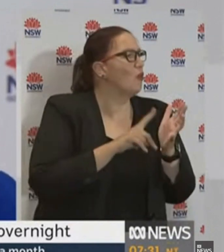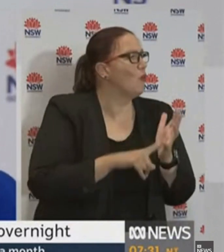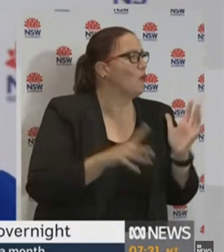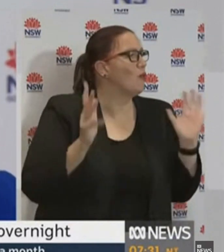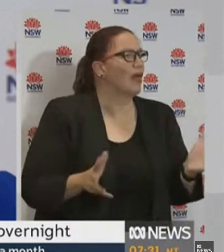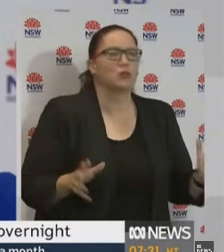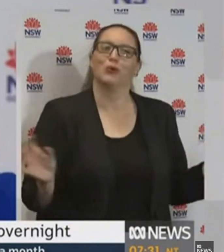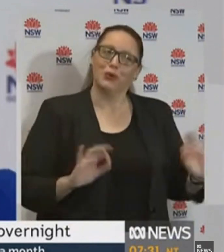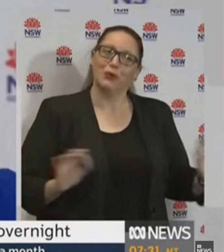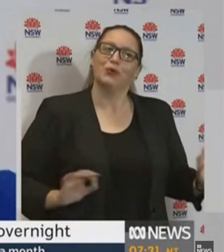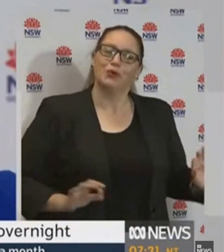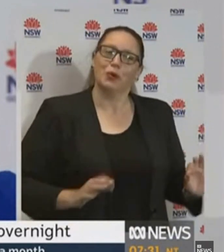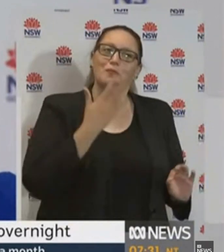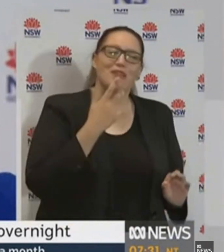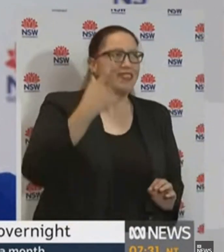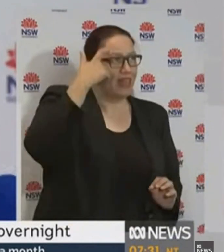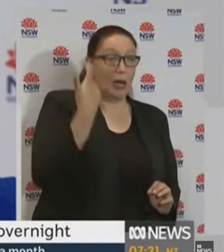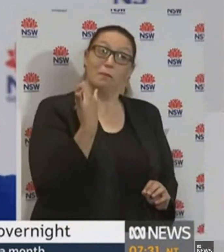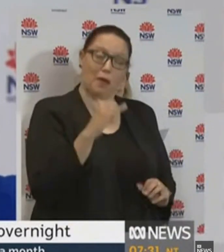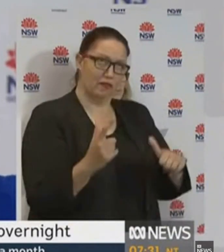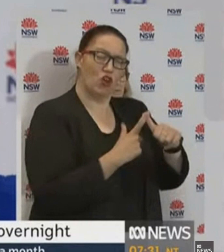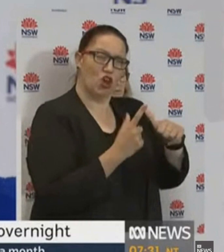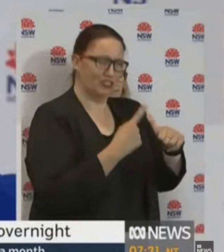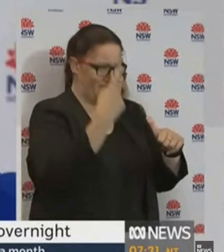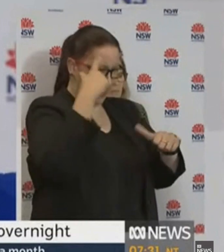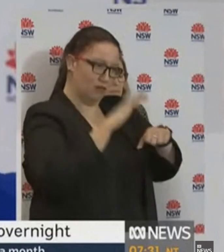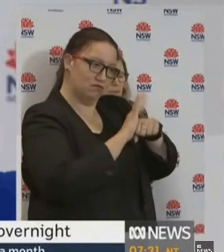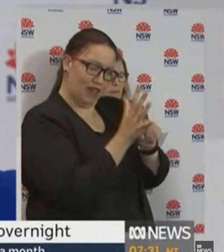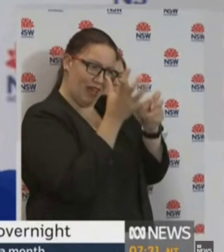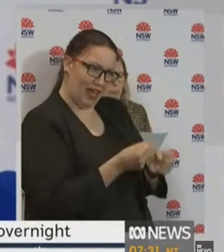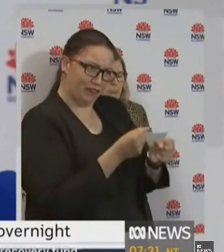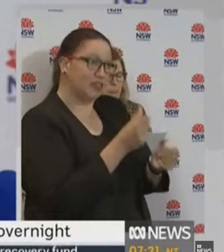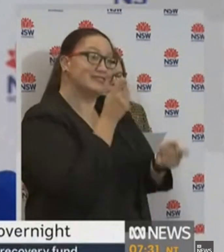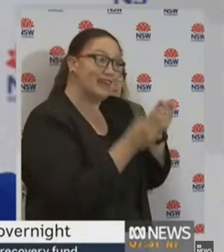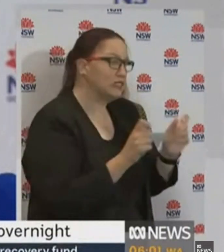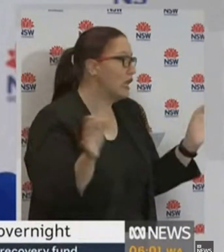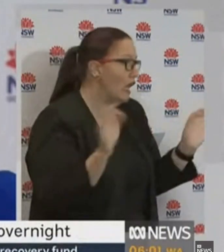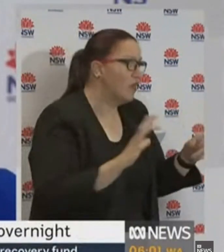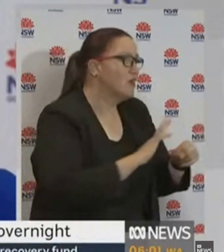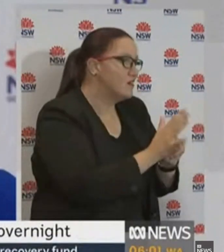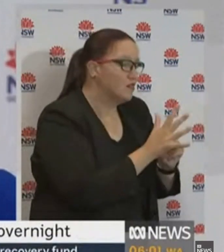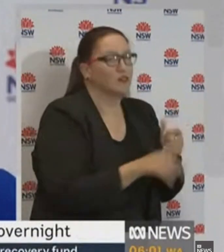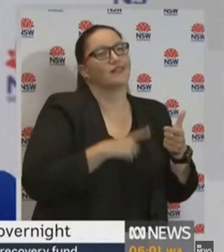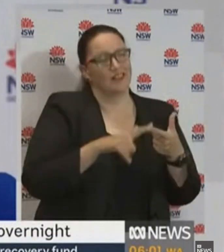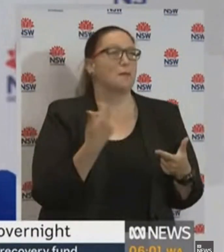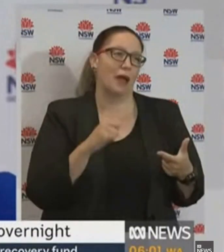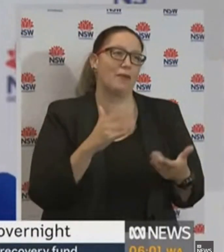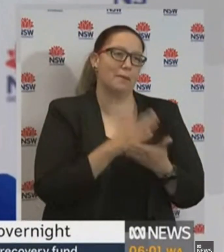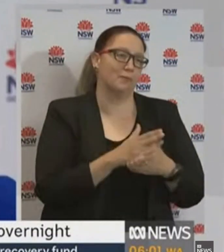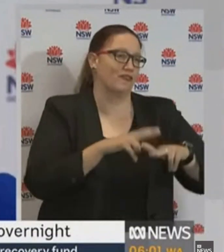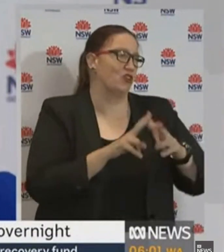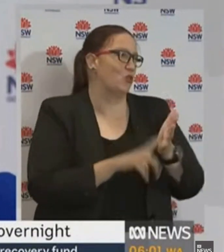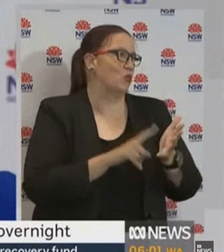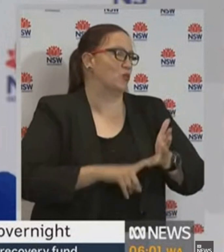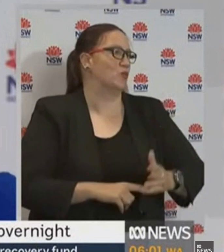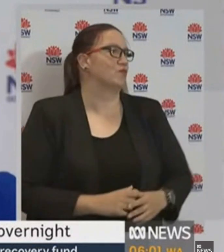ask everyone to please come forward and get tested. As we ease restrictions, we need that level of confidence that enough people